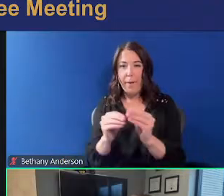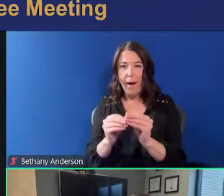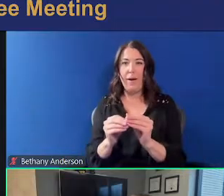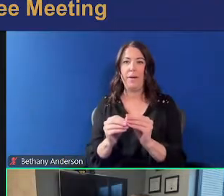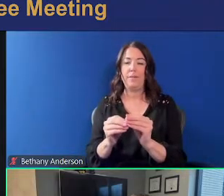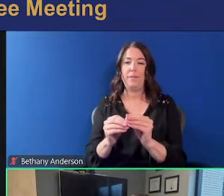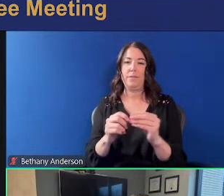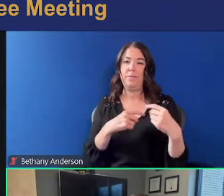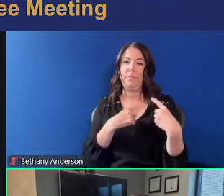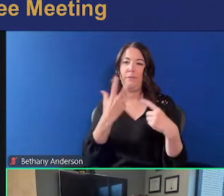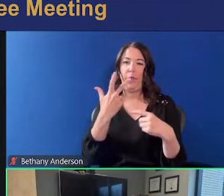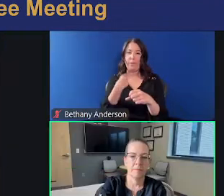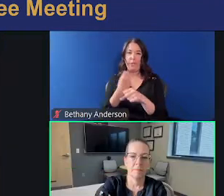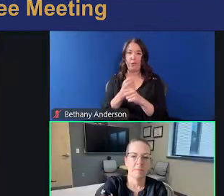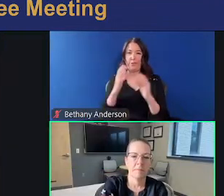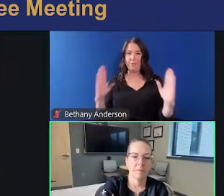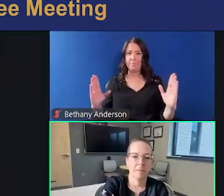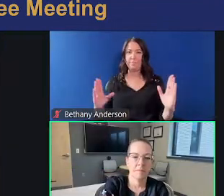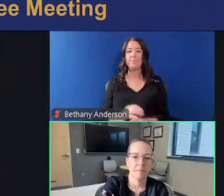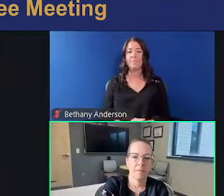years.